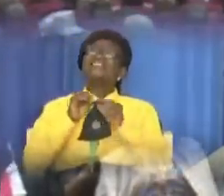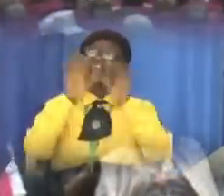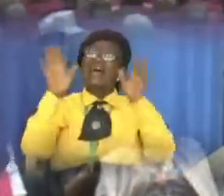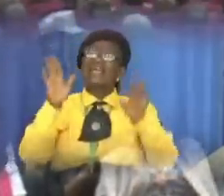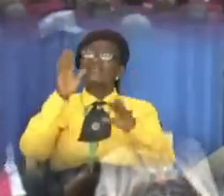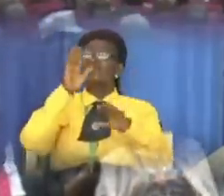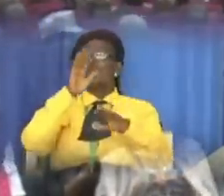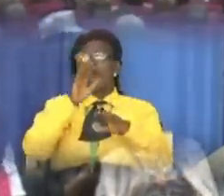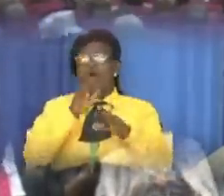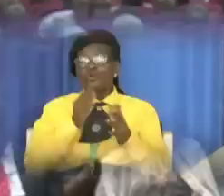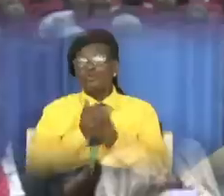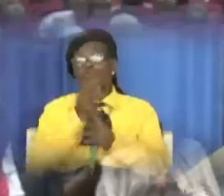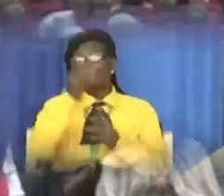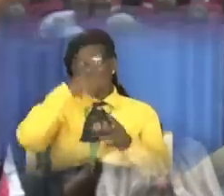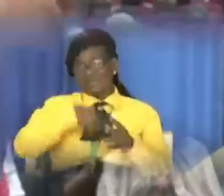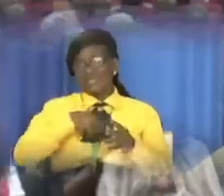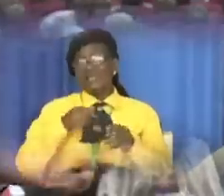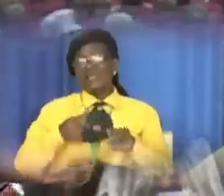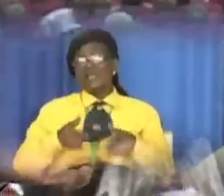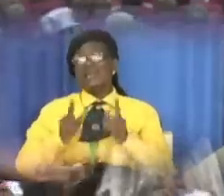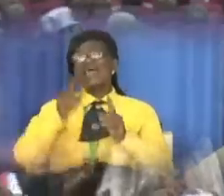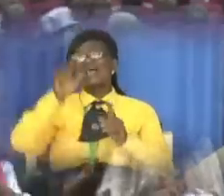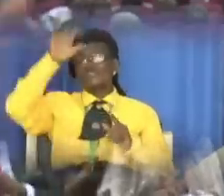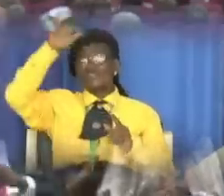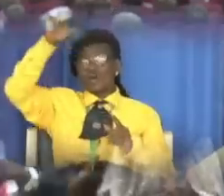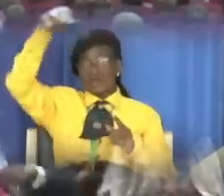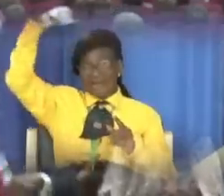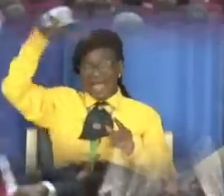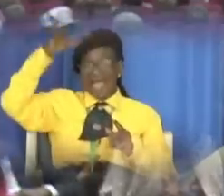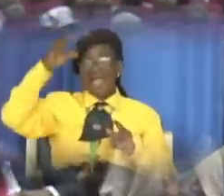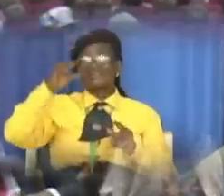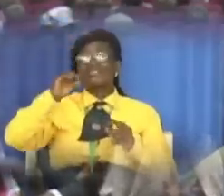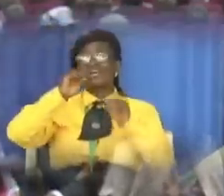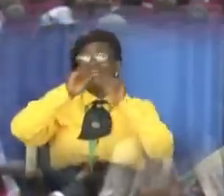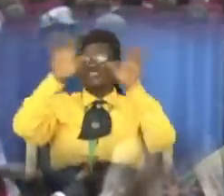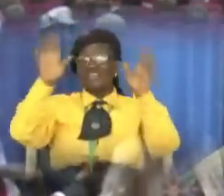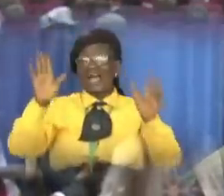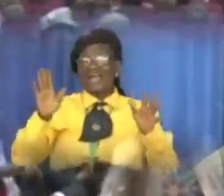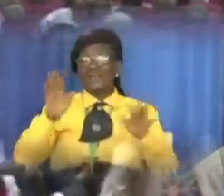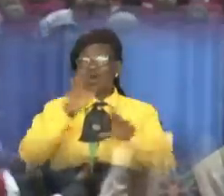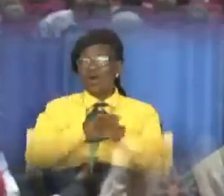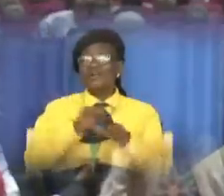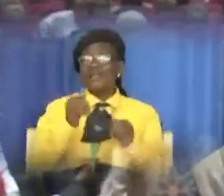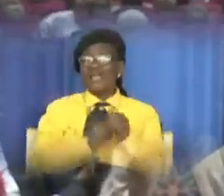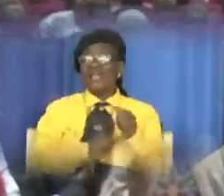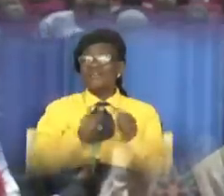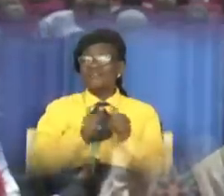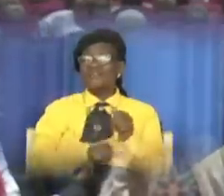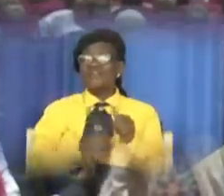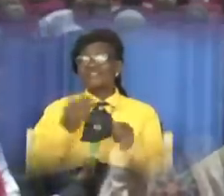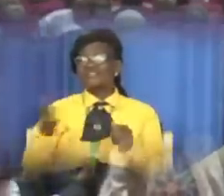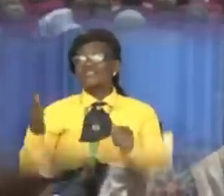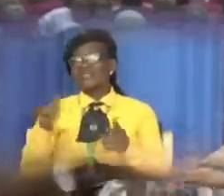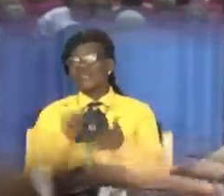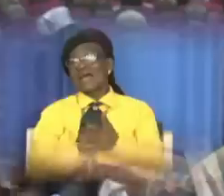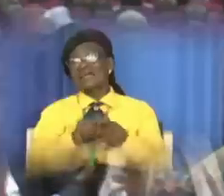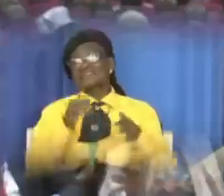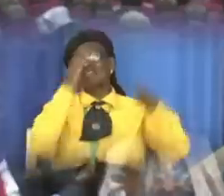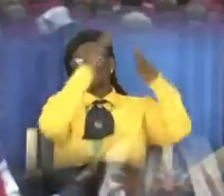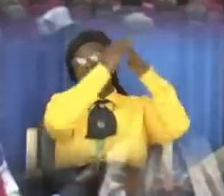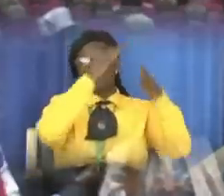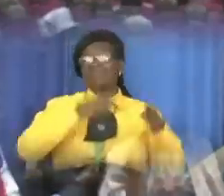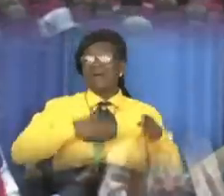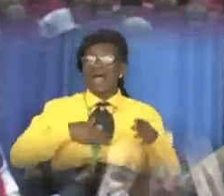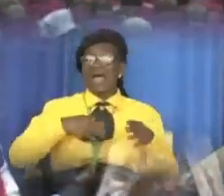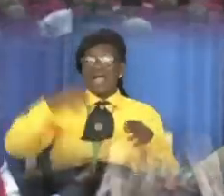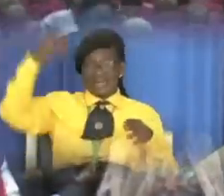spot. And let your light shine on everything that has been covering my light so that it can be removed. The